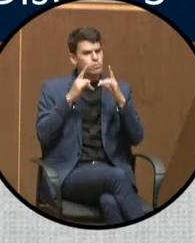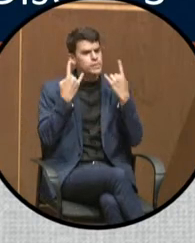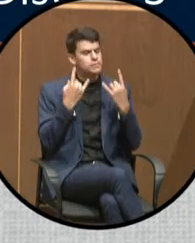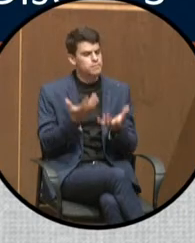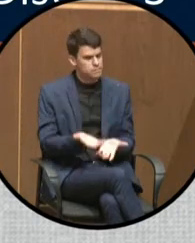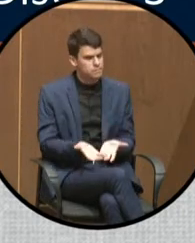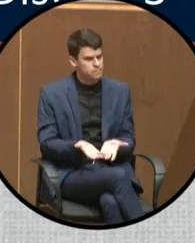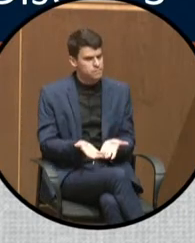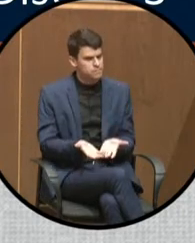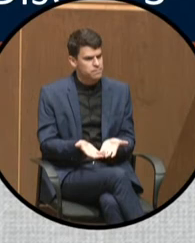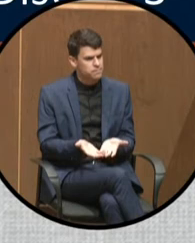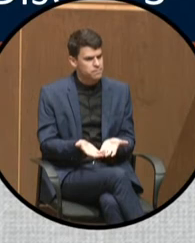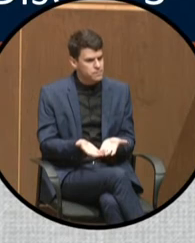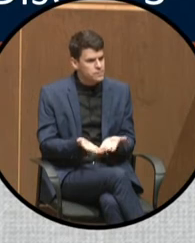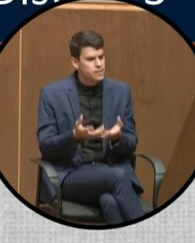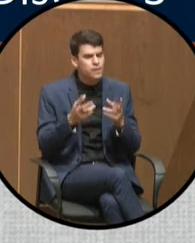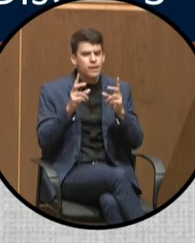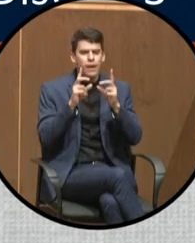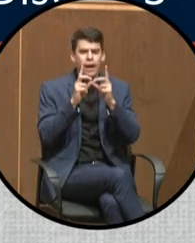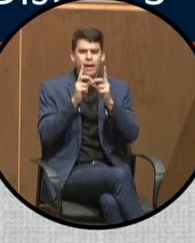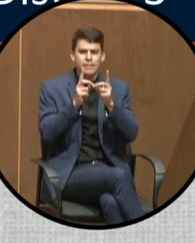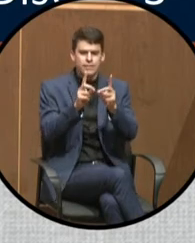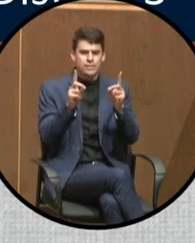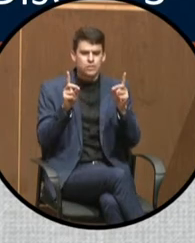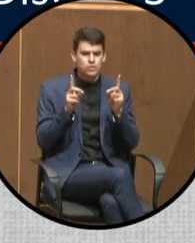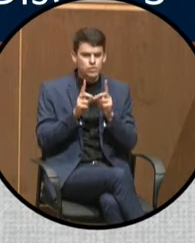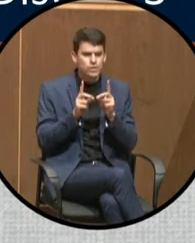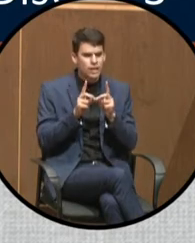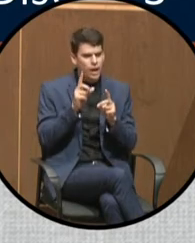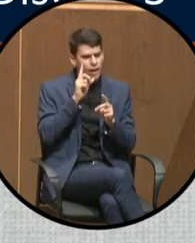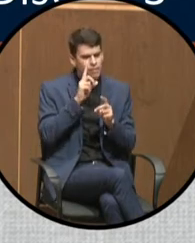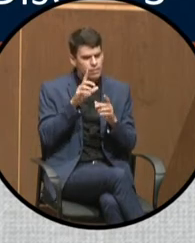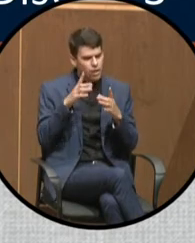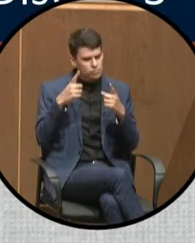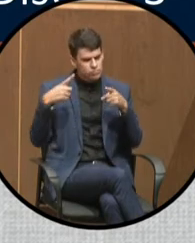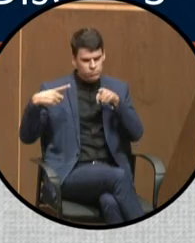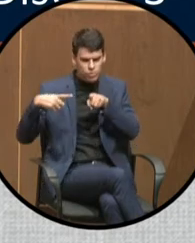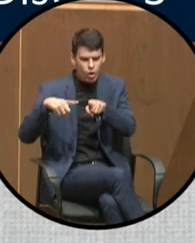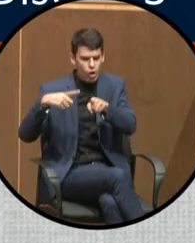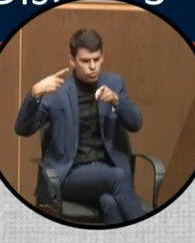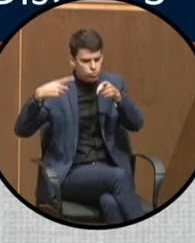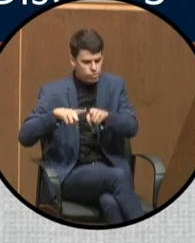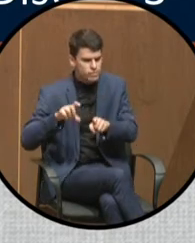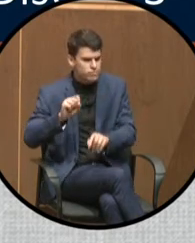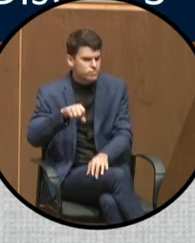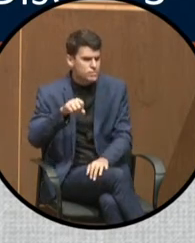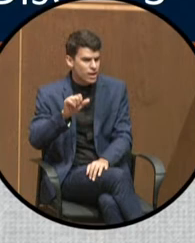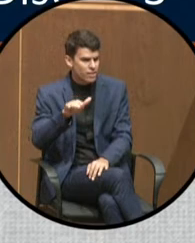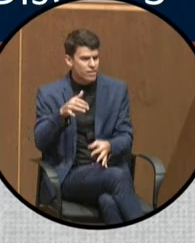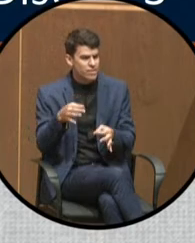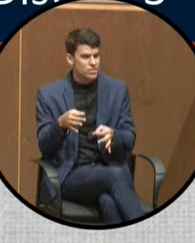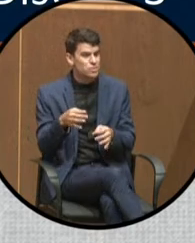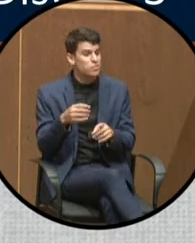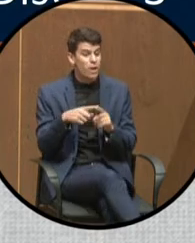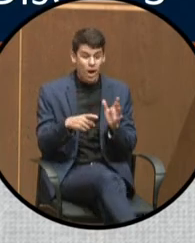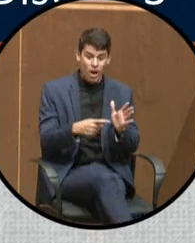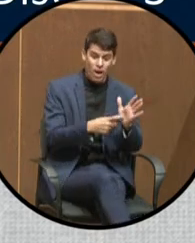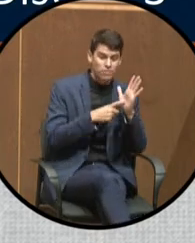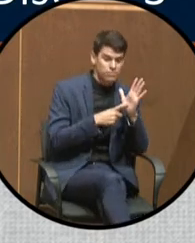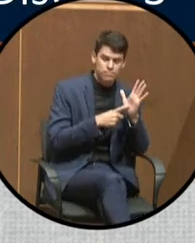I think the district will align with that recommendation because I think it's prudent, but not with a